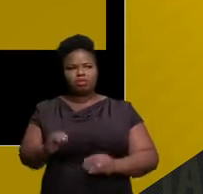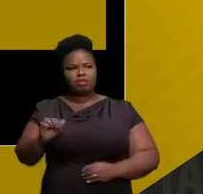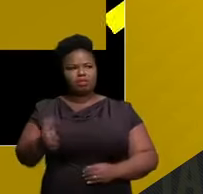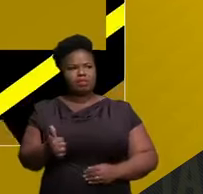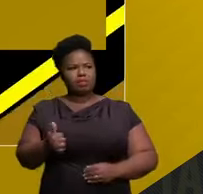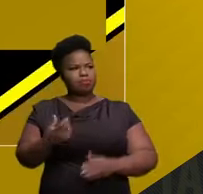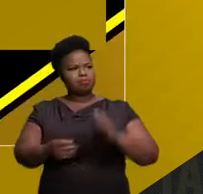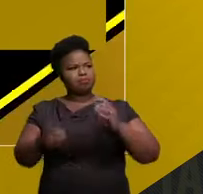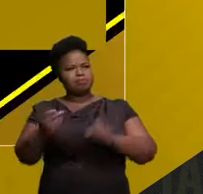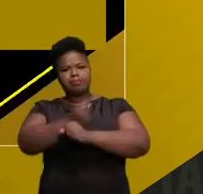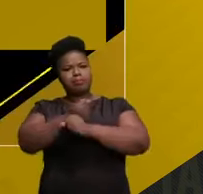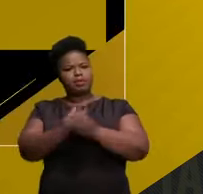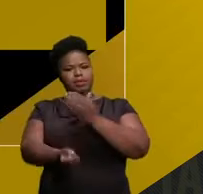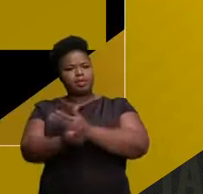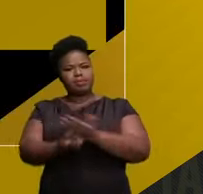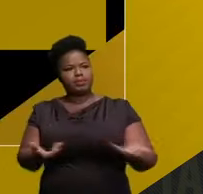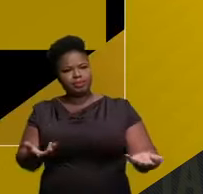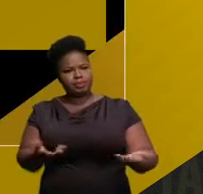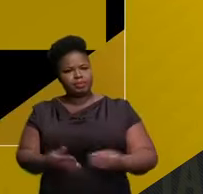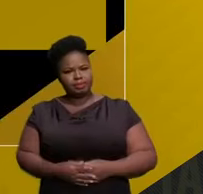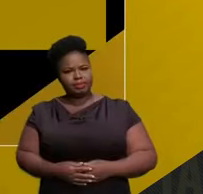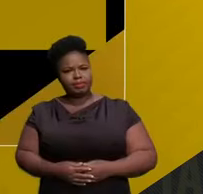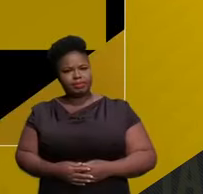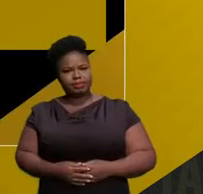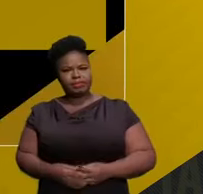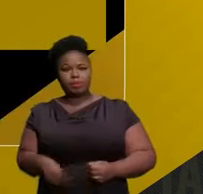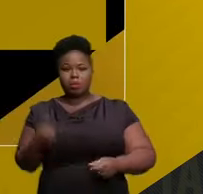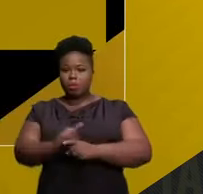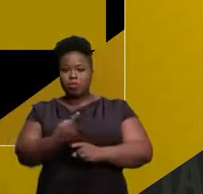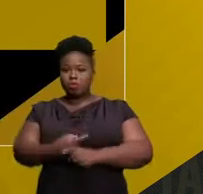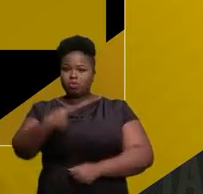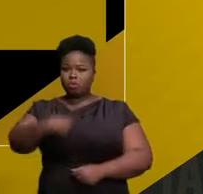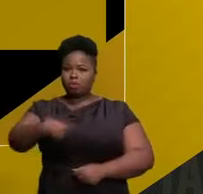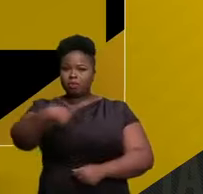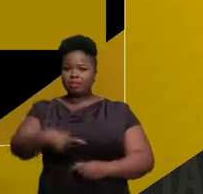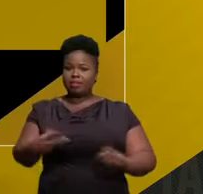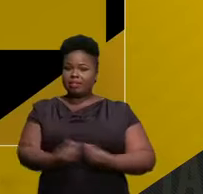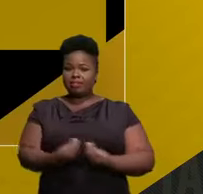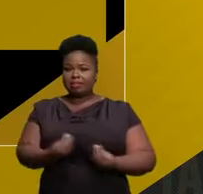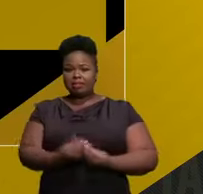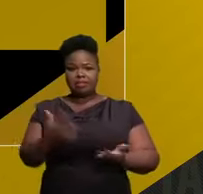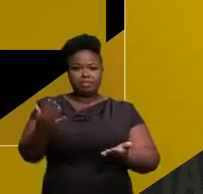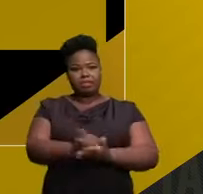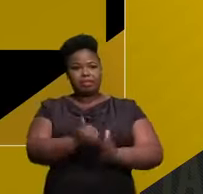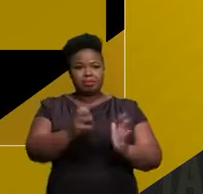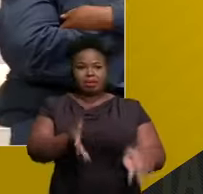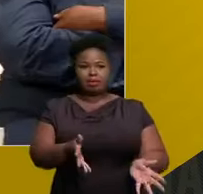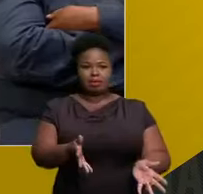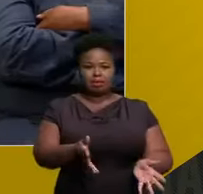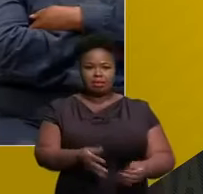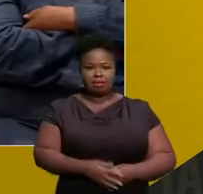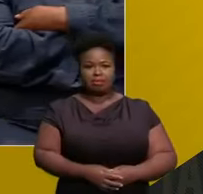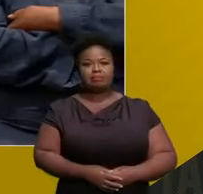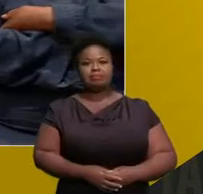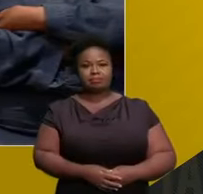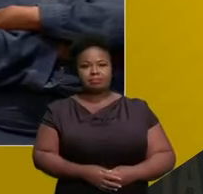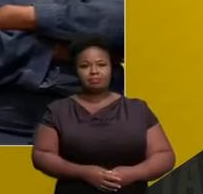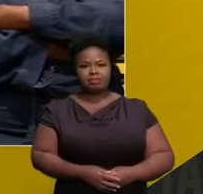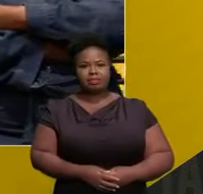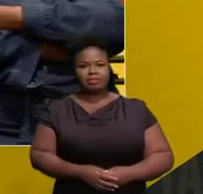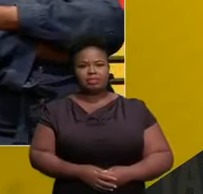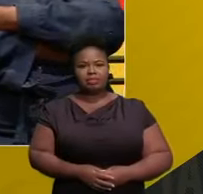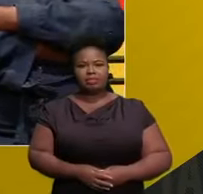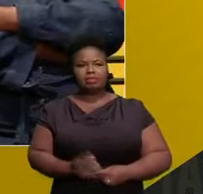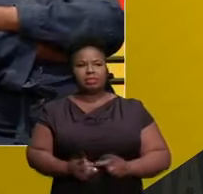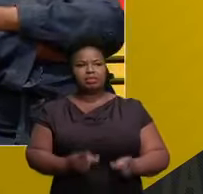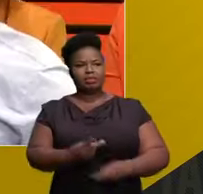boom, moto kutshwara inkunzi. Your own personal possessions being taken away from you. Mm. Also got my another message engenayo ke